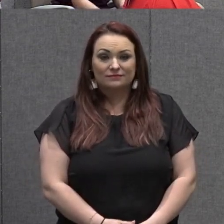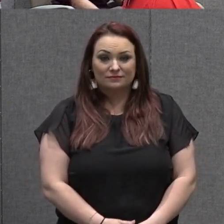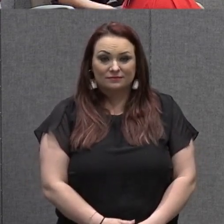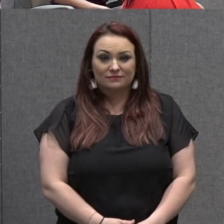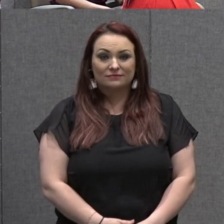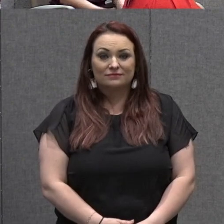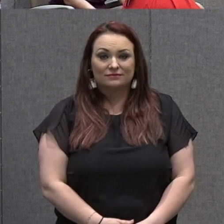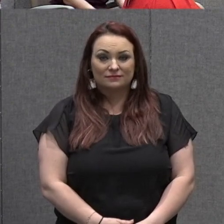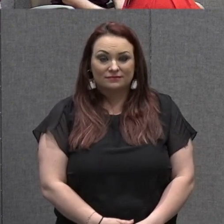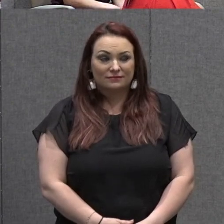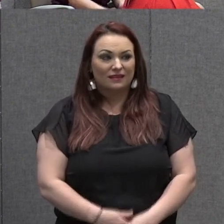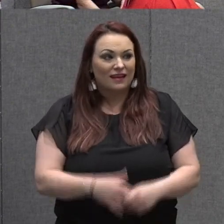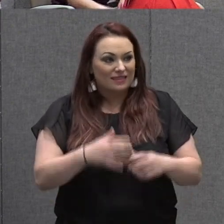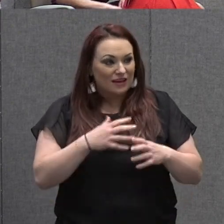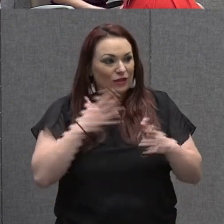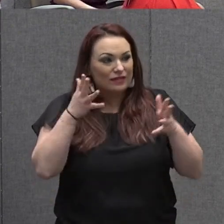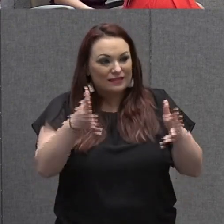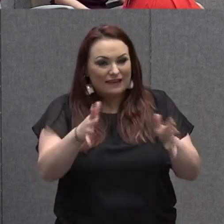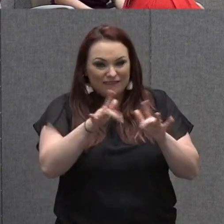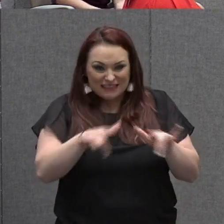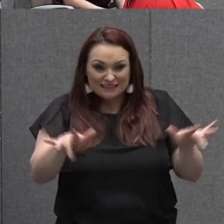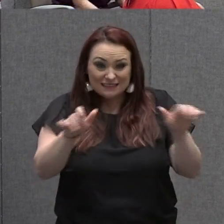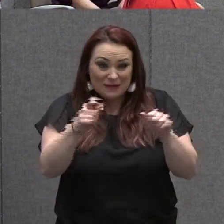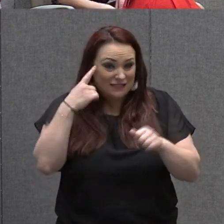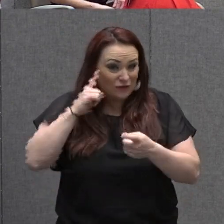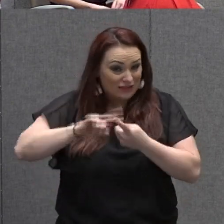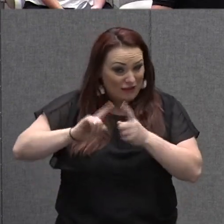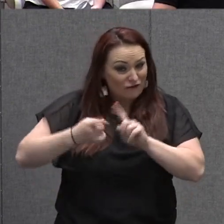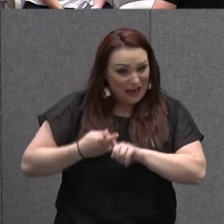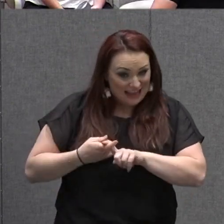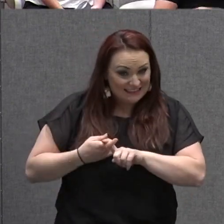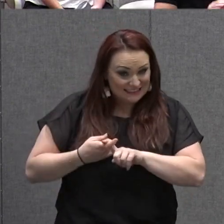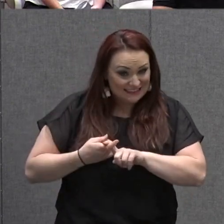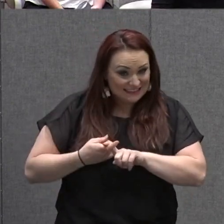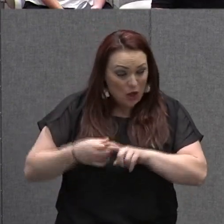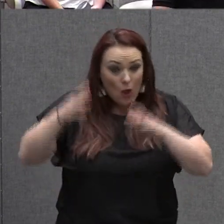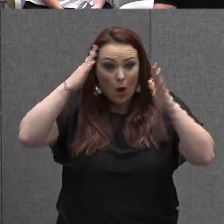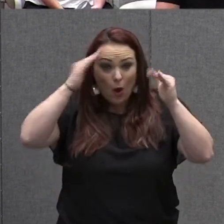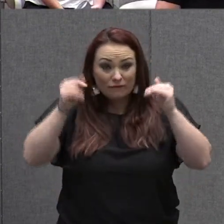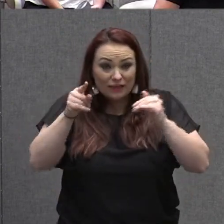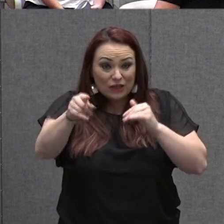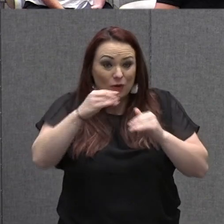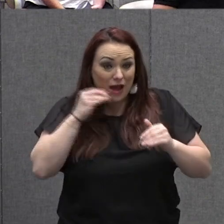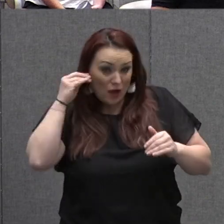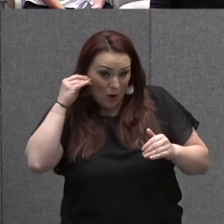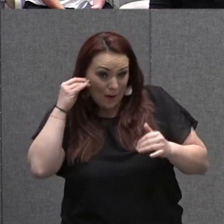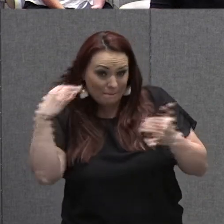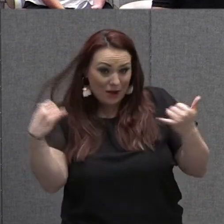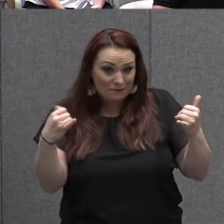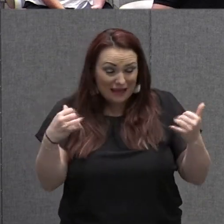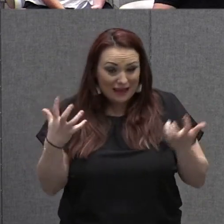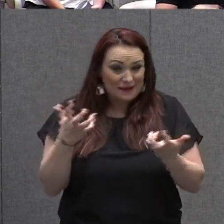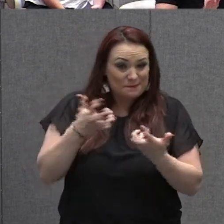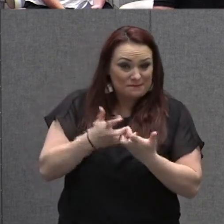I love how they're leaving that space that's wide open. I hope by now that you've started to play.